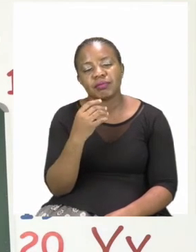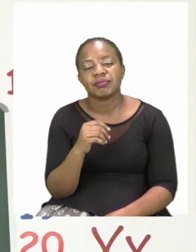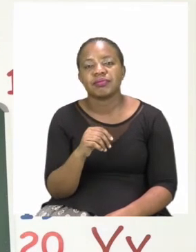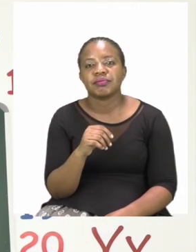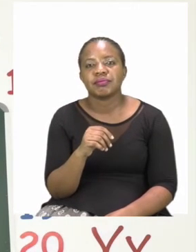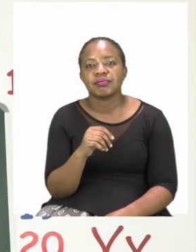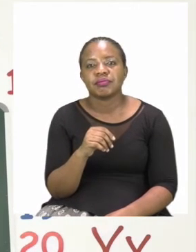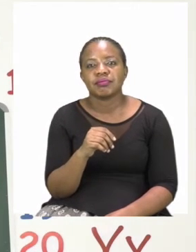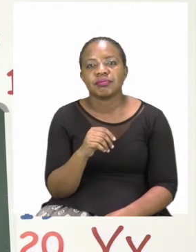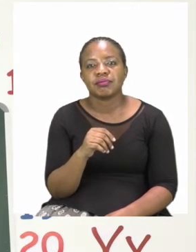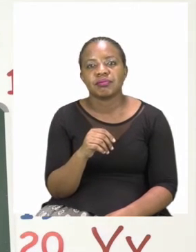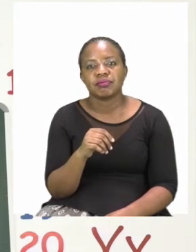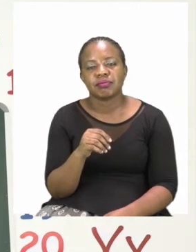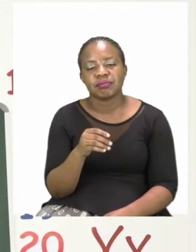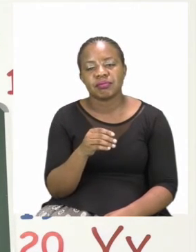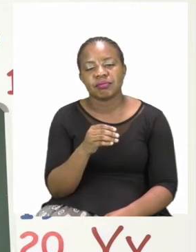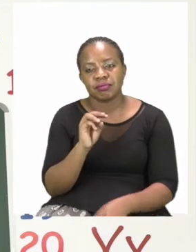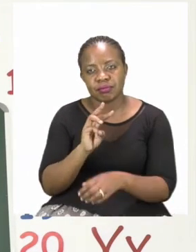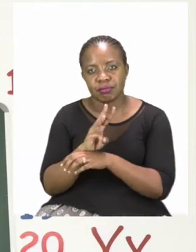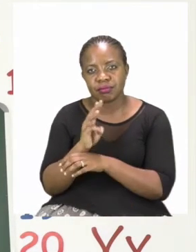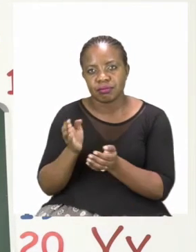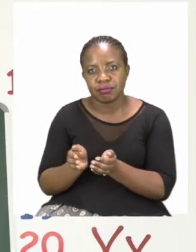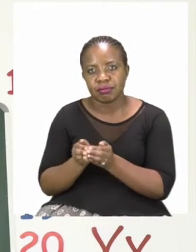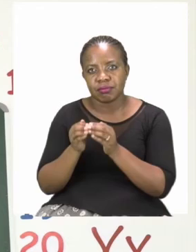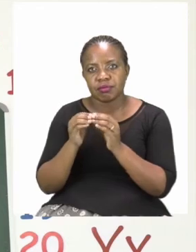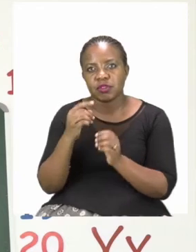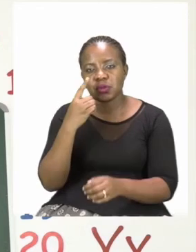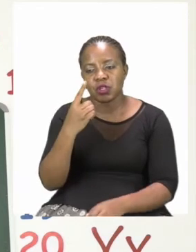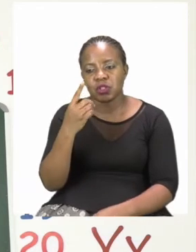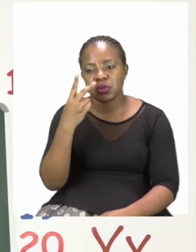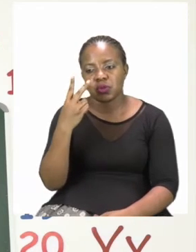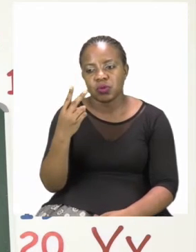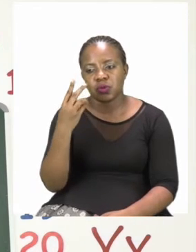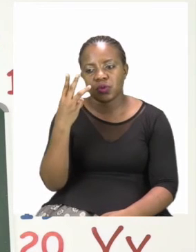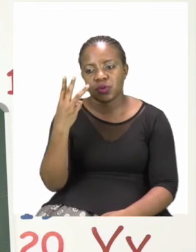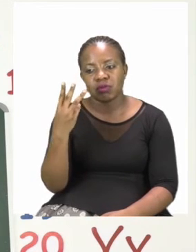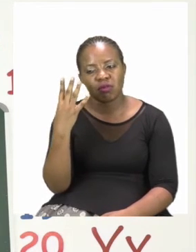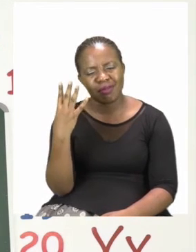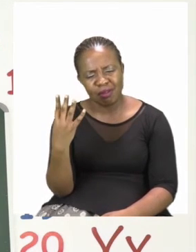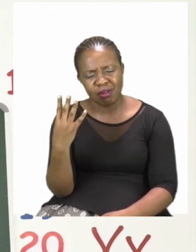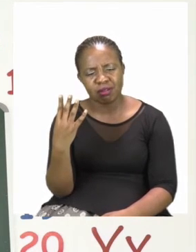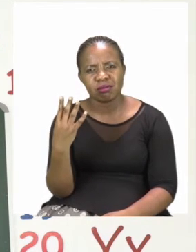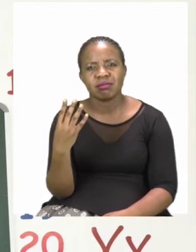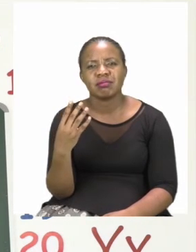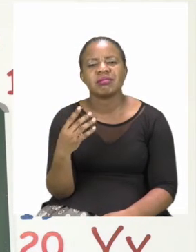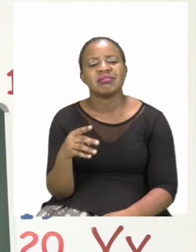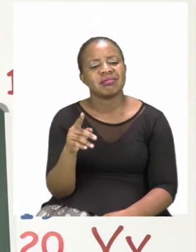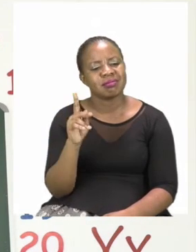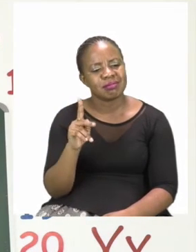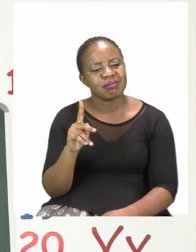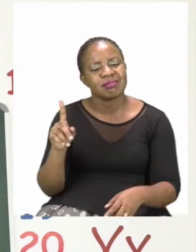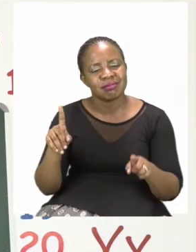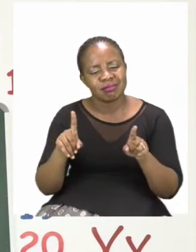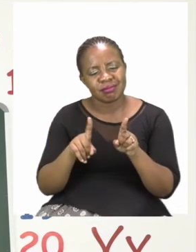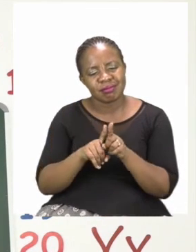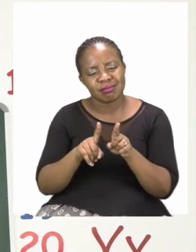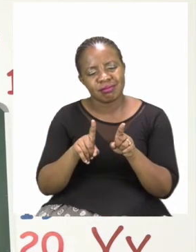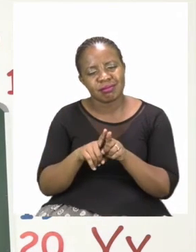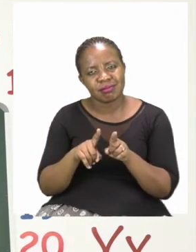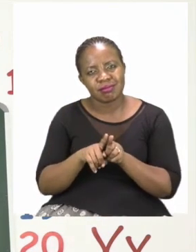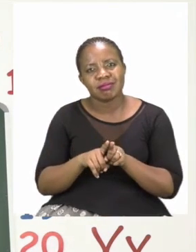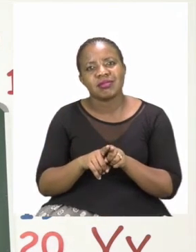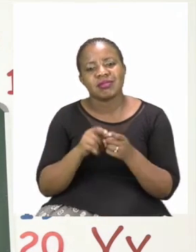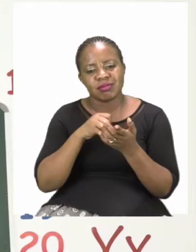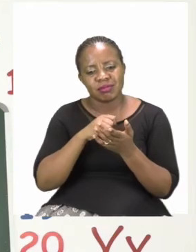one. 1, 2, 3, 4. We also have 4 seeds in this